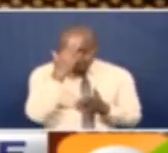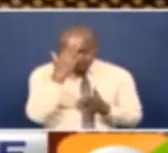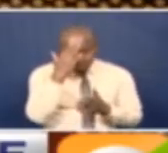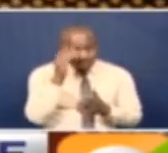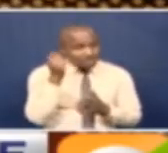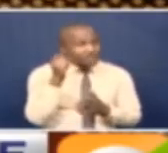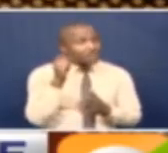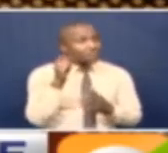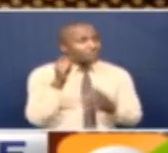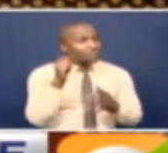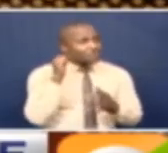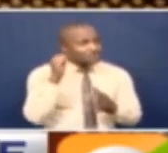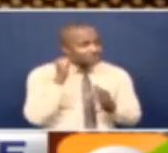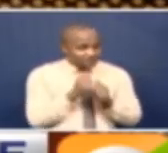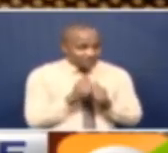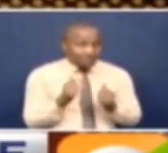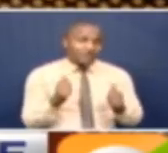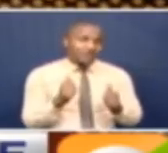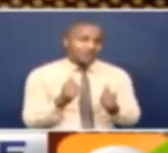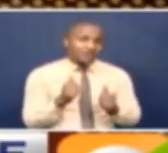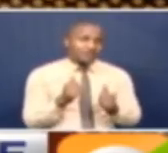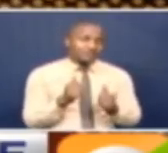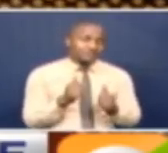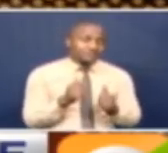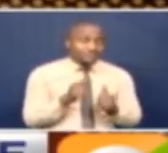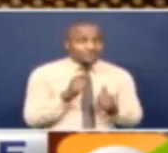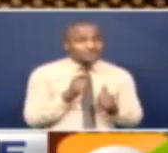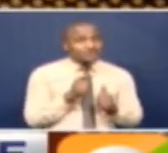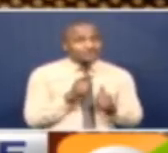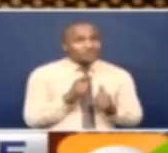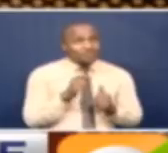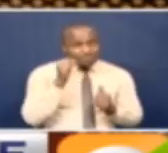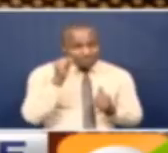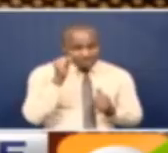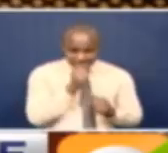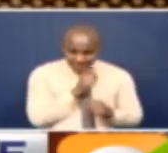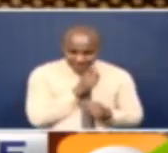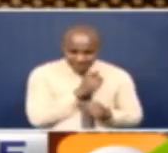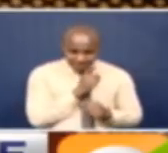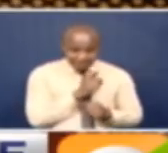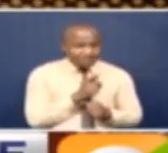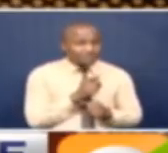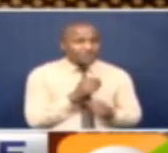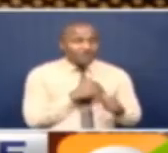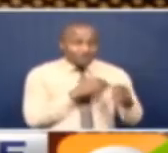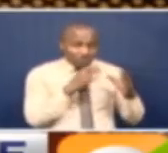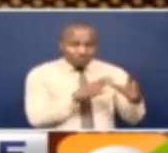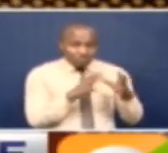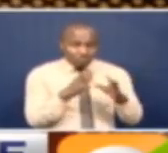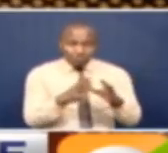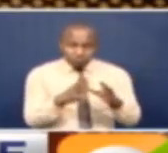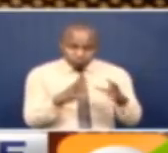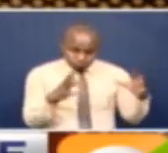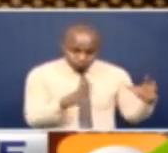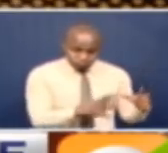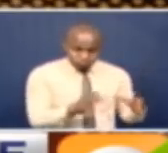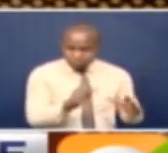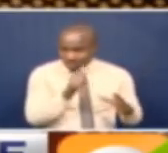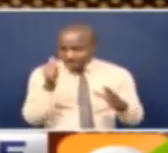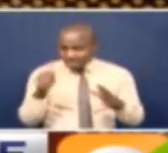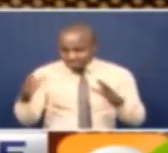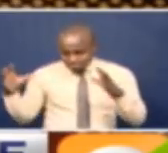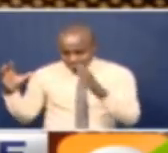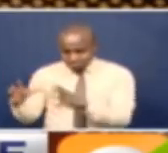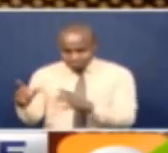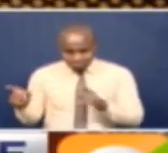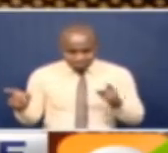complex. It is an organization of groupings coming together on one side and an organization of other groupings